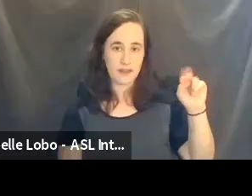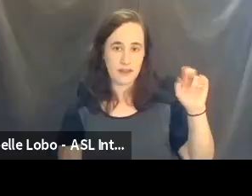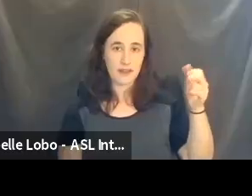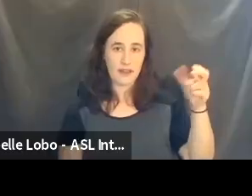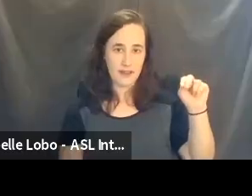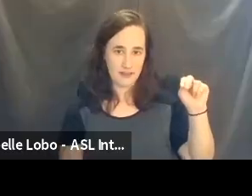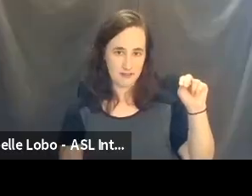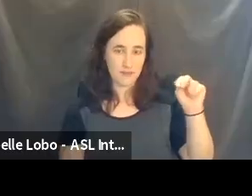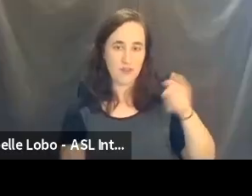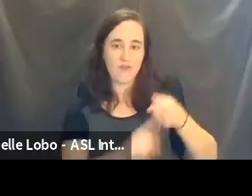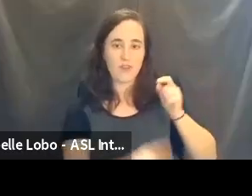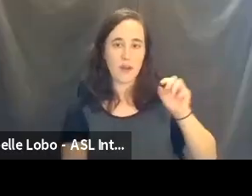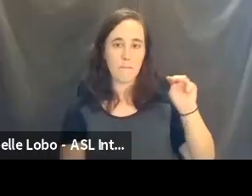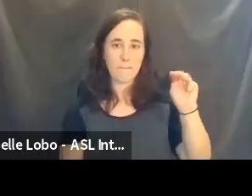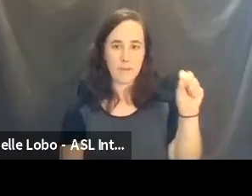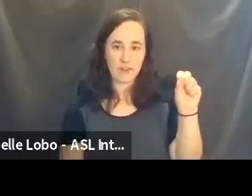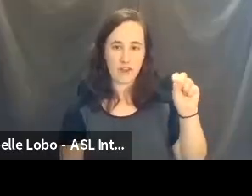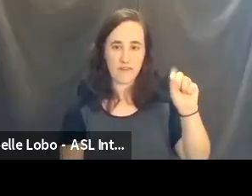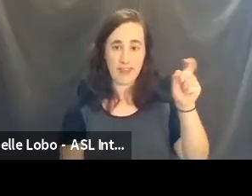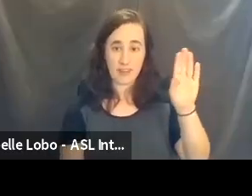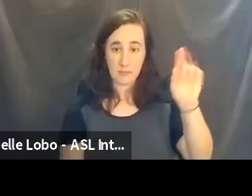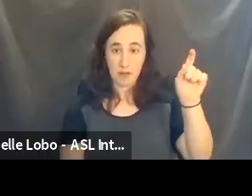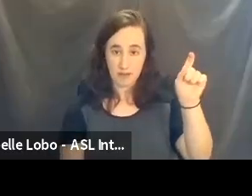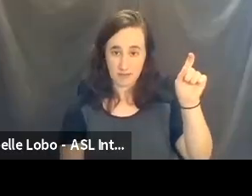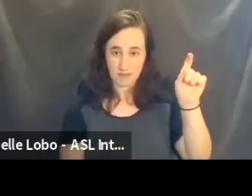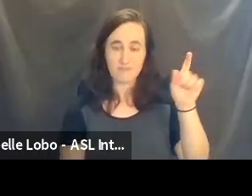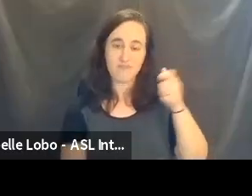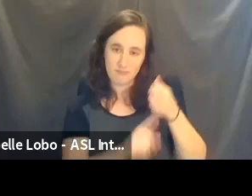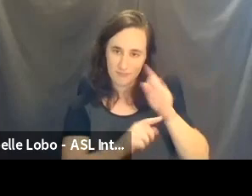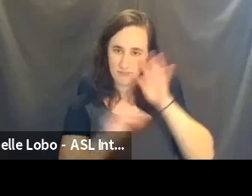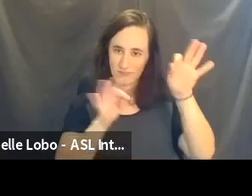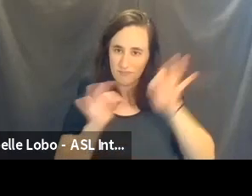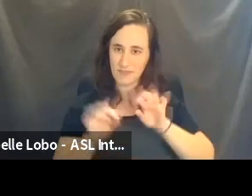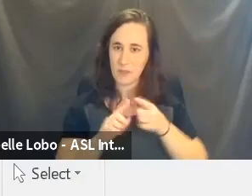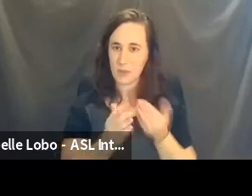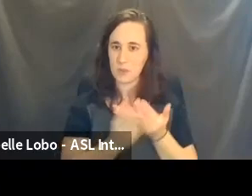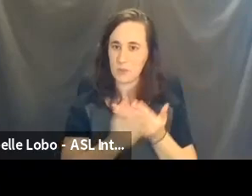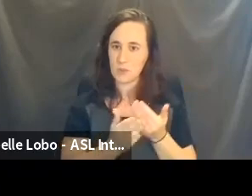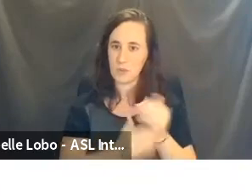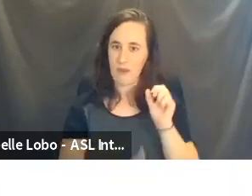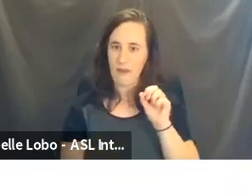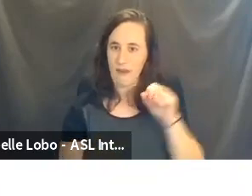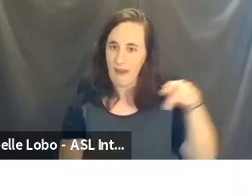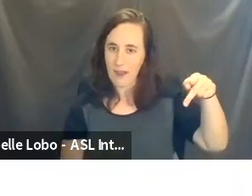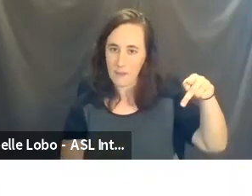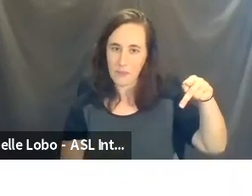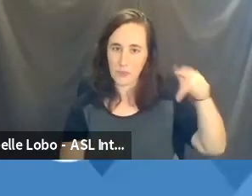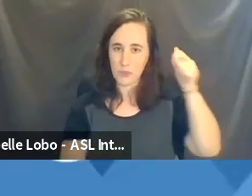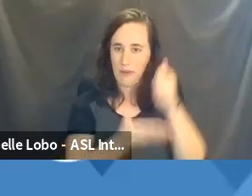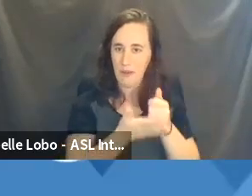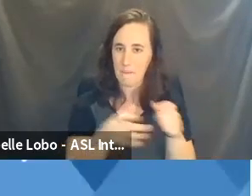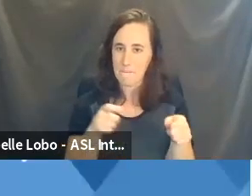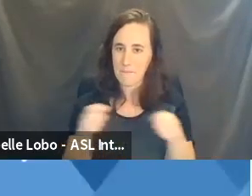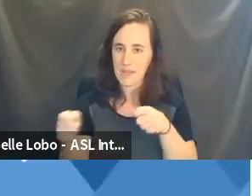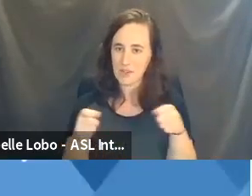Microsoft Xbox, who will be telling us about a new feature, a new app to actually help manage some of that